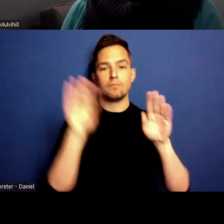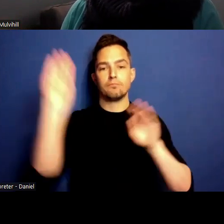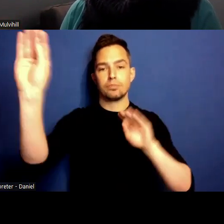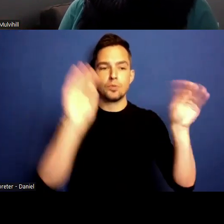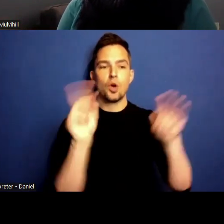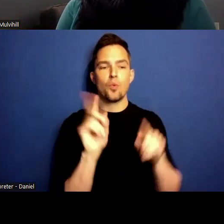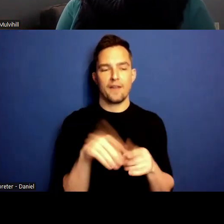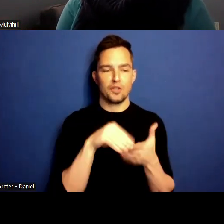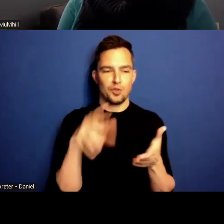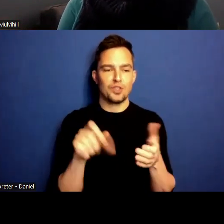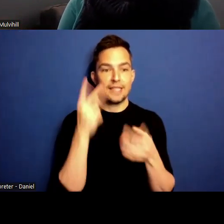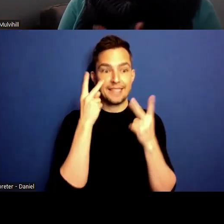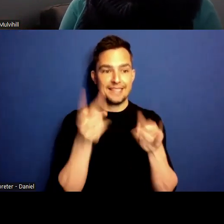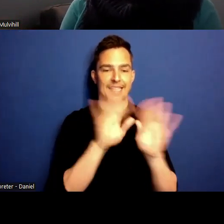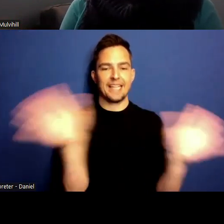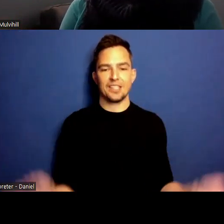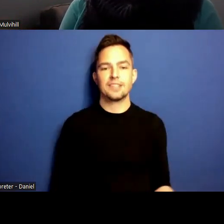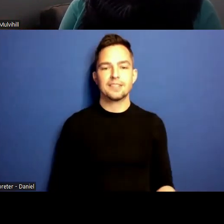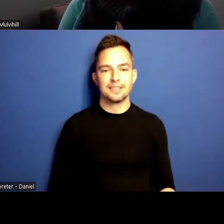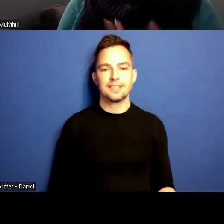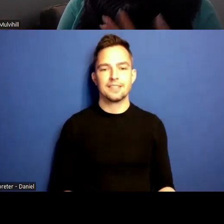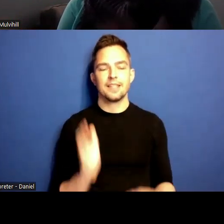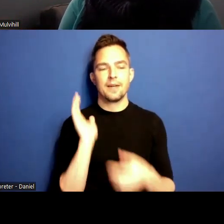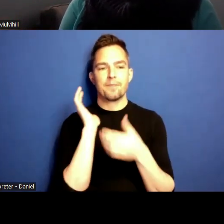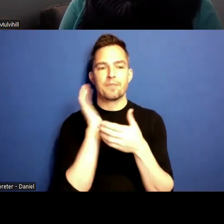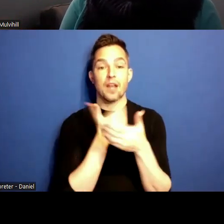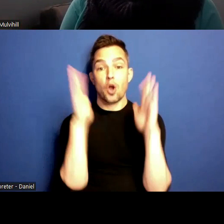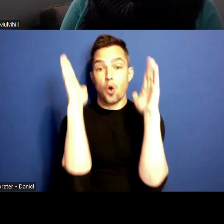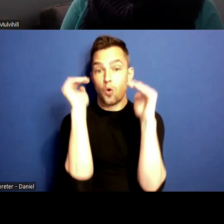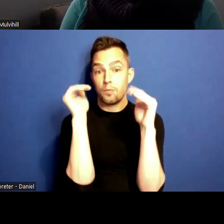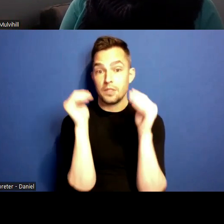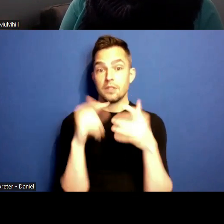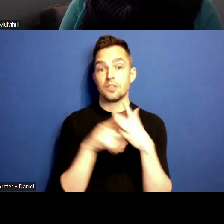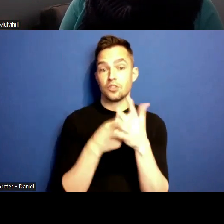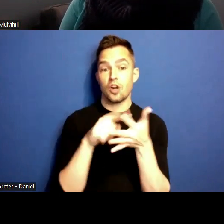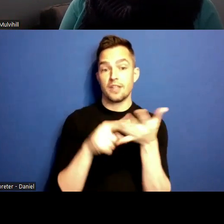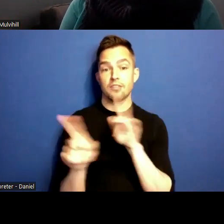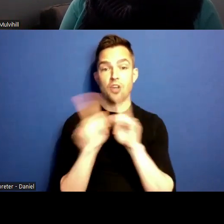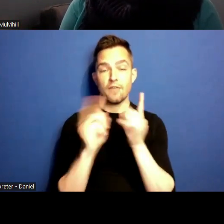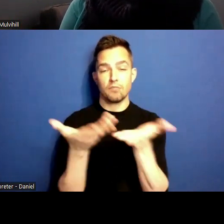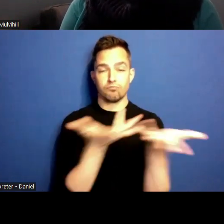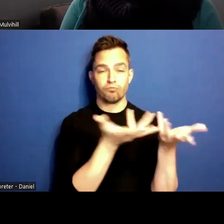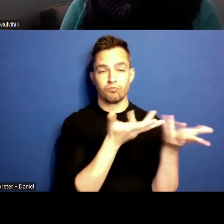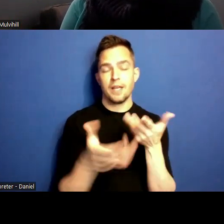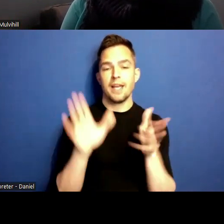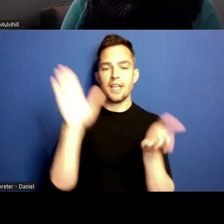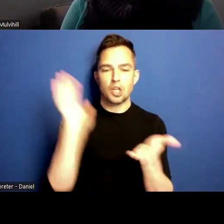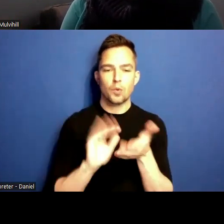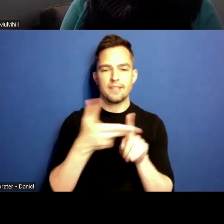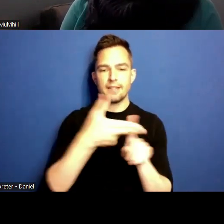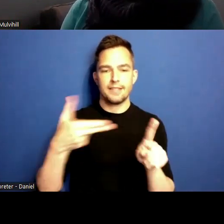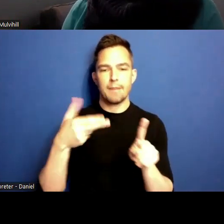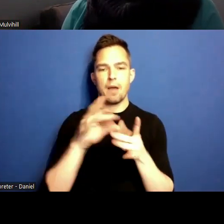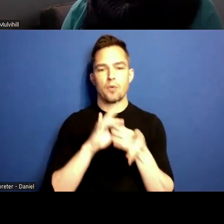clearly see it. And our hope is really to start those conversations and decrease stigma surrounding mental